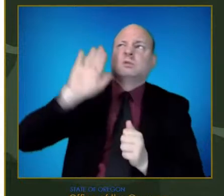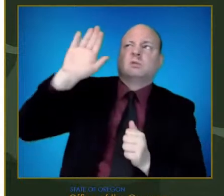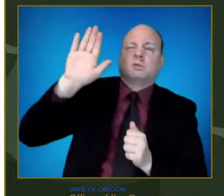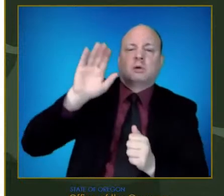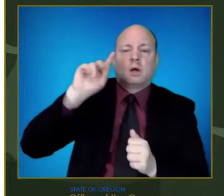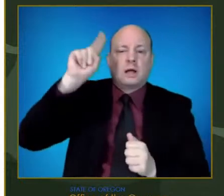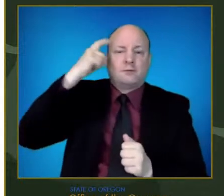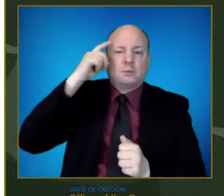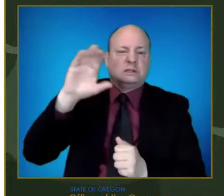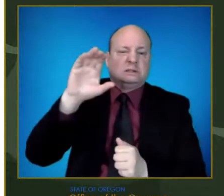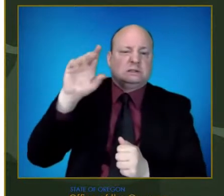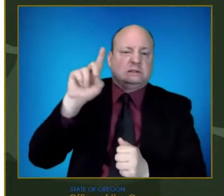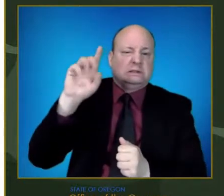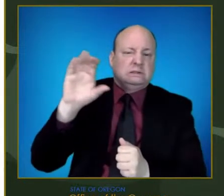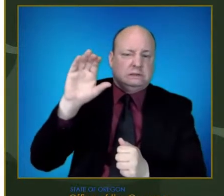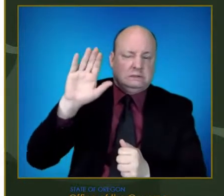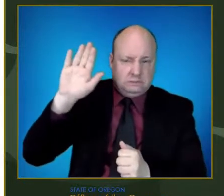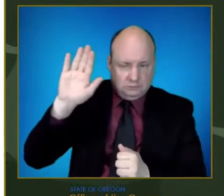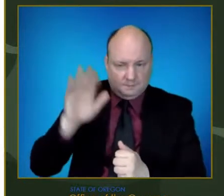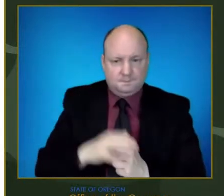slide, please.